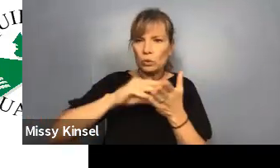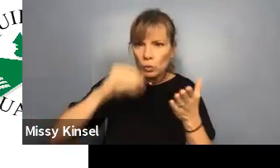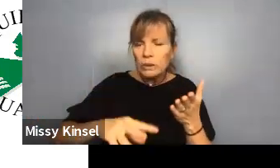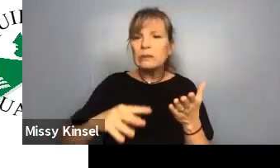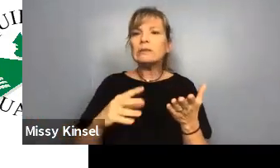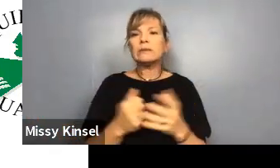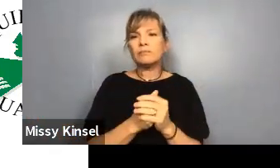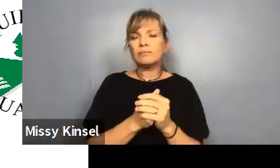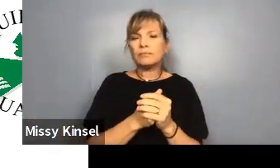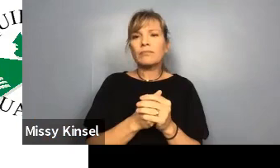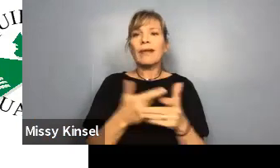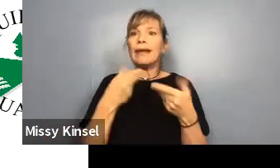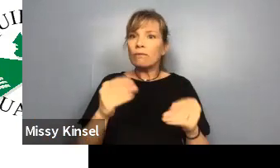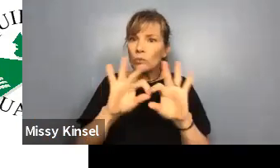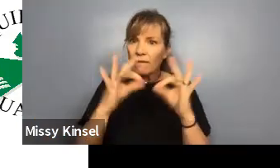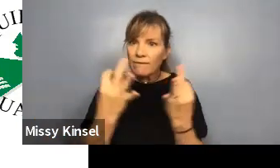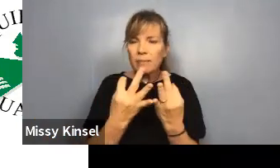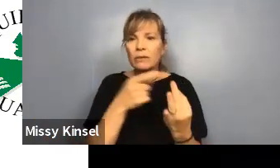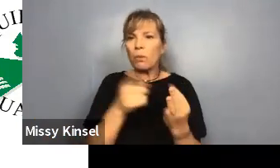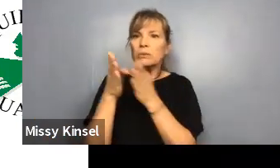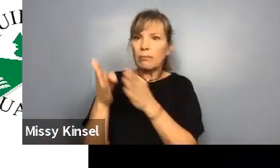to families.